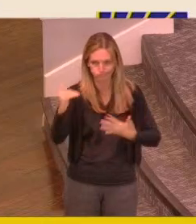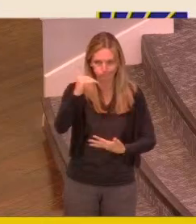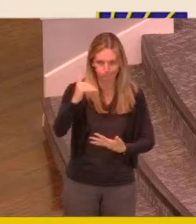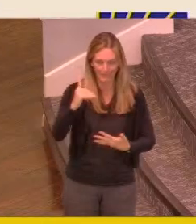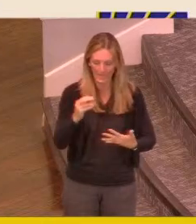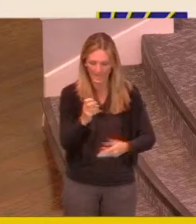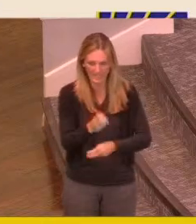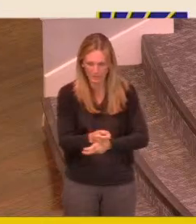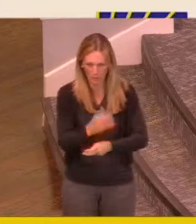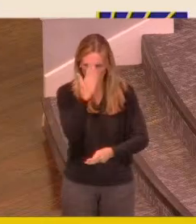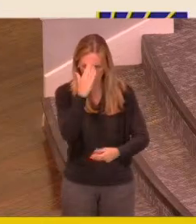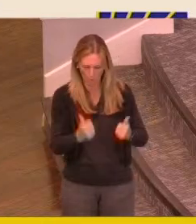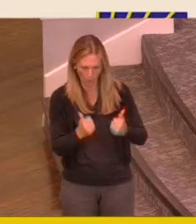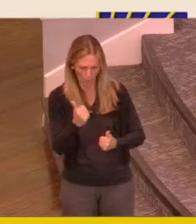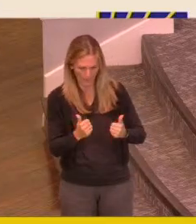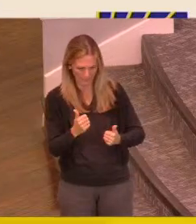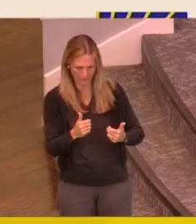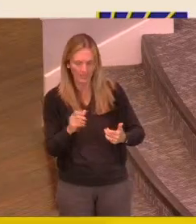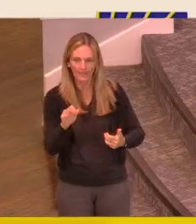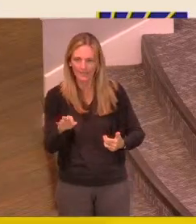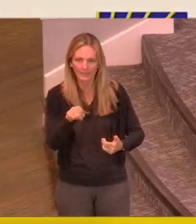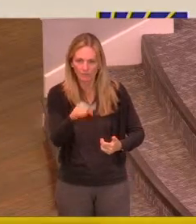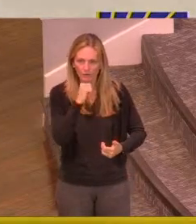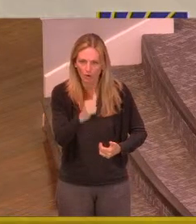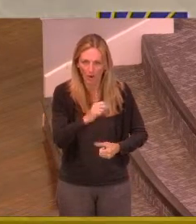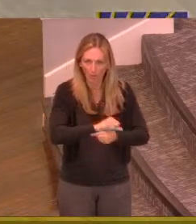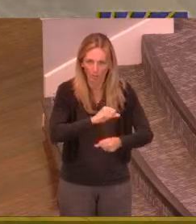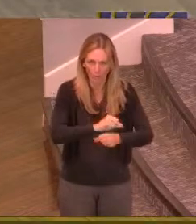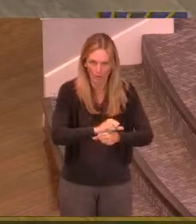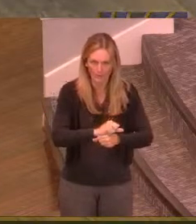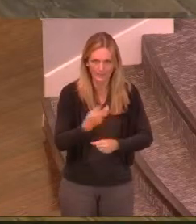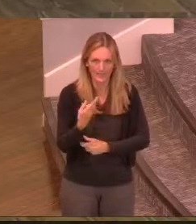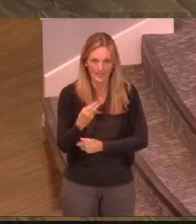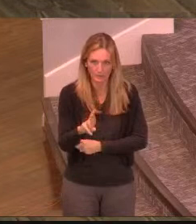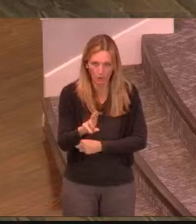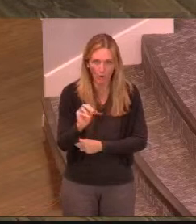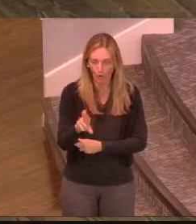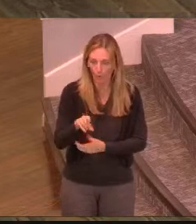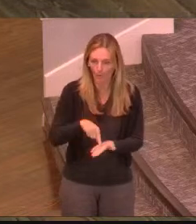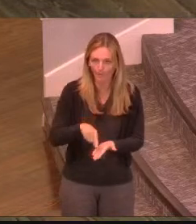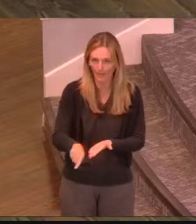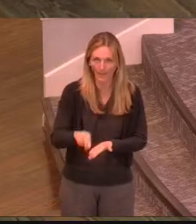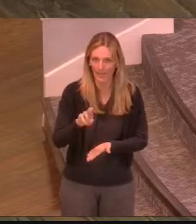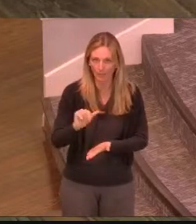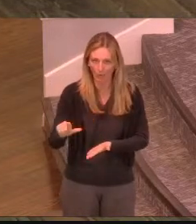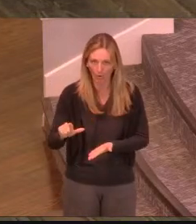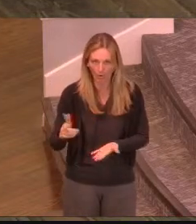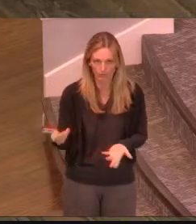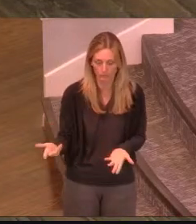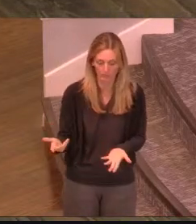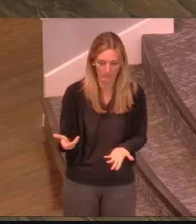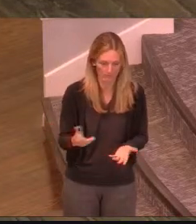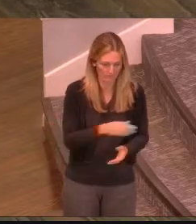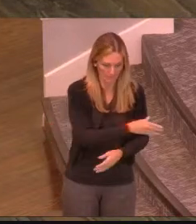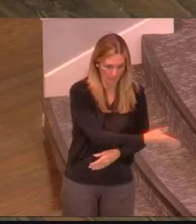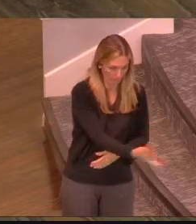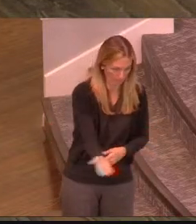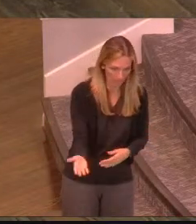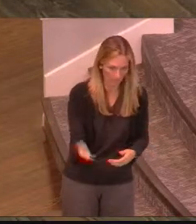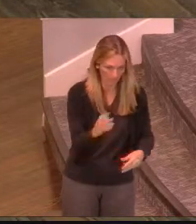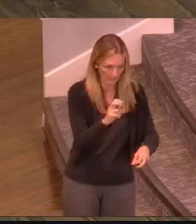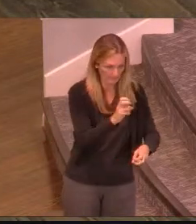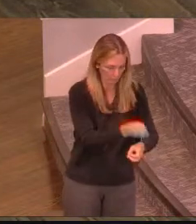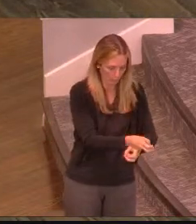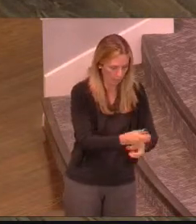to know which scale, if you're not working in HR or with payroll, it's difficult to know which scale you fall on.